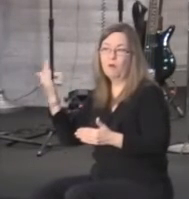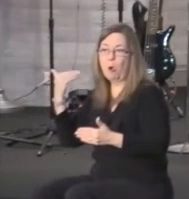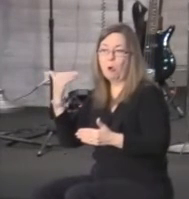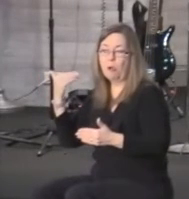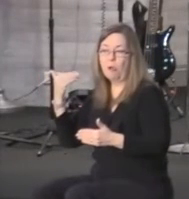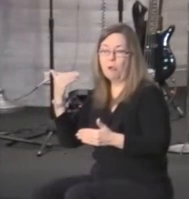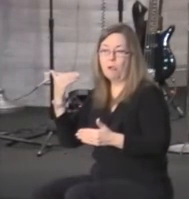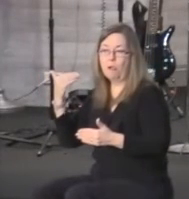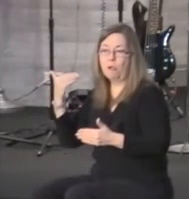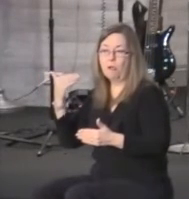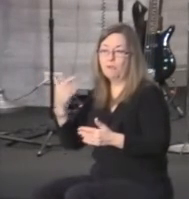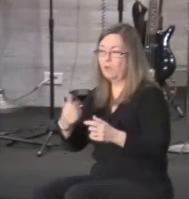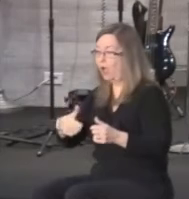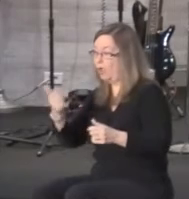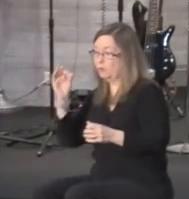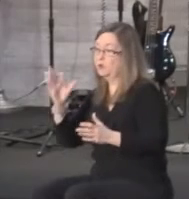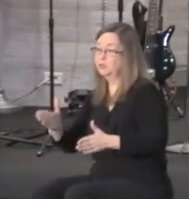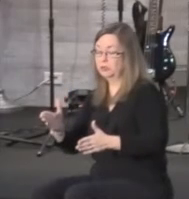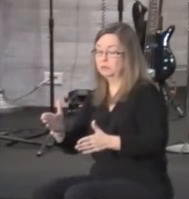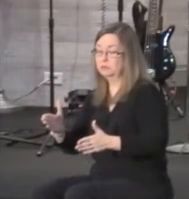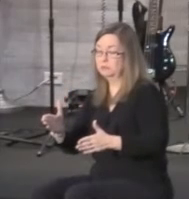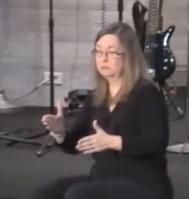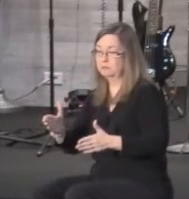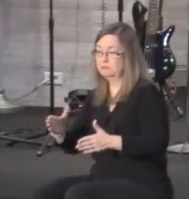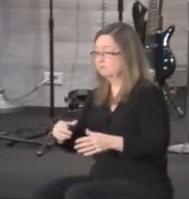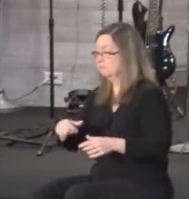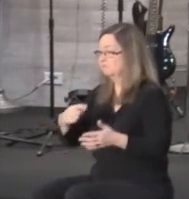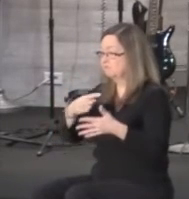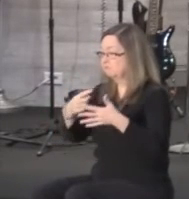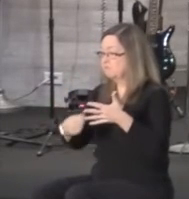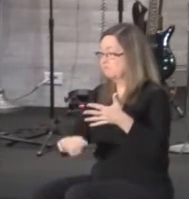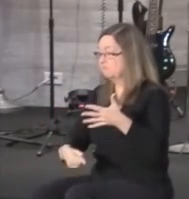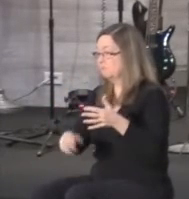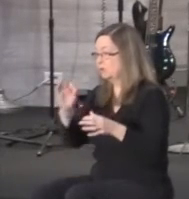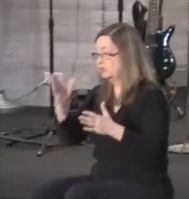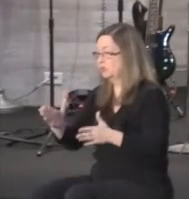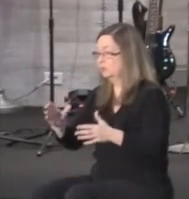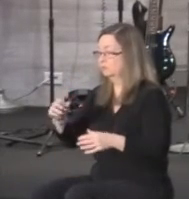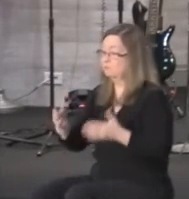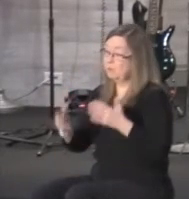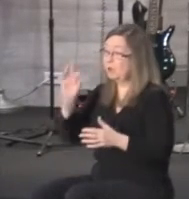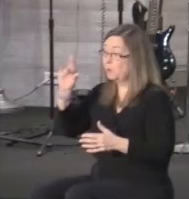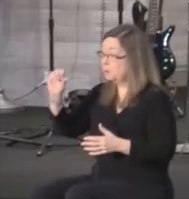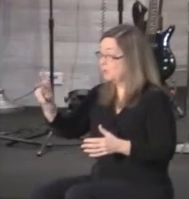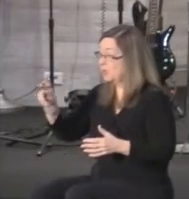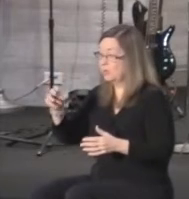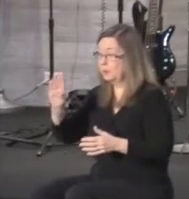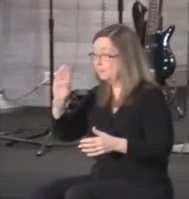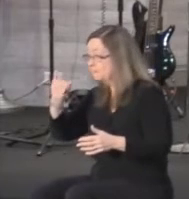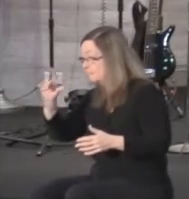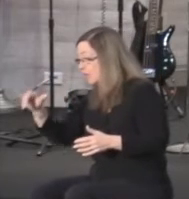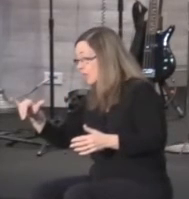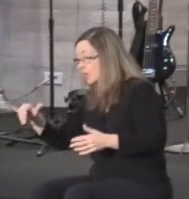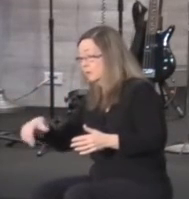sermons probably from David Fry on discipleship. You've heard sermons from Clyde on discipleship. I'm sure Rick has preached on it. I'm sure Billy preached on